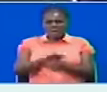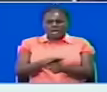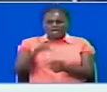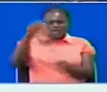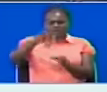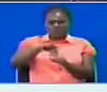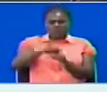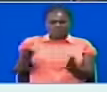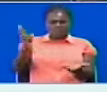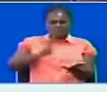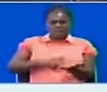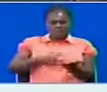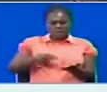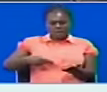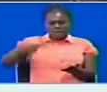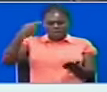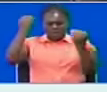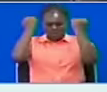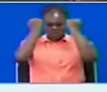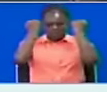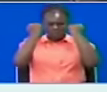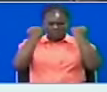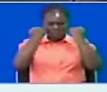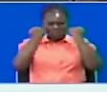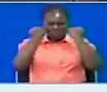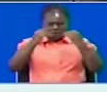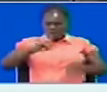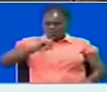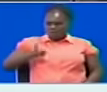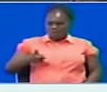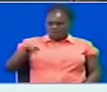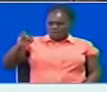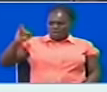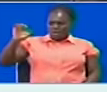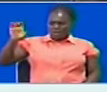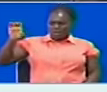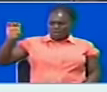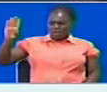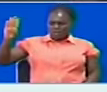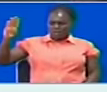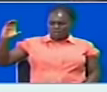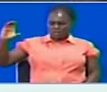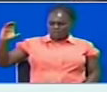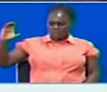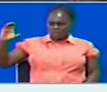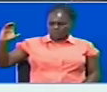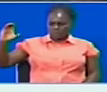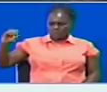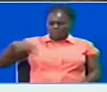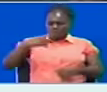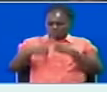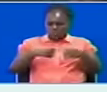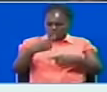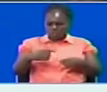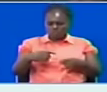registration, and the High Court Judge Chacha Mwita has directed Kenya's Independent Electoral and Boundaries Commission to continue